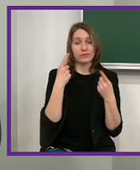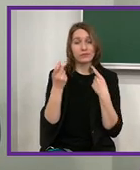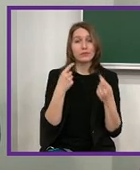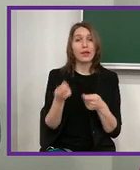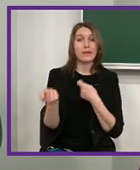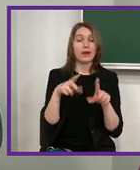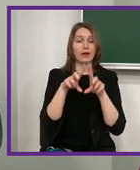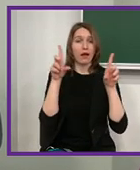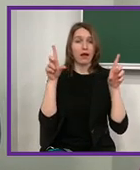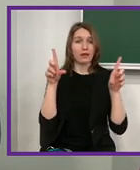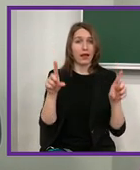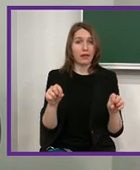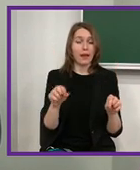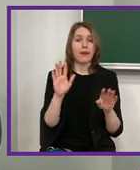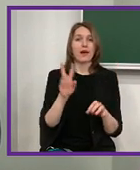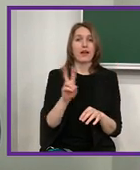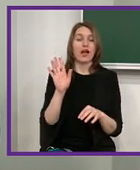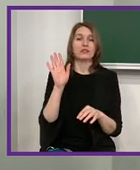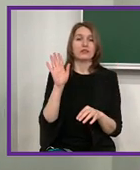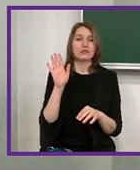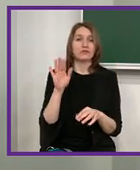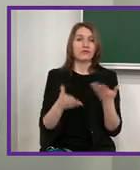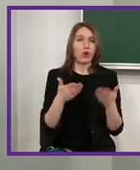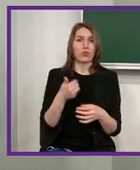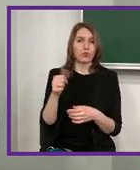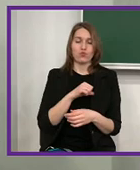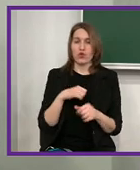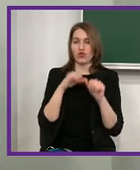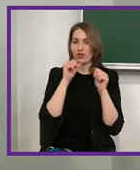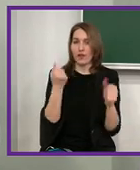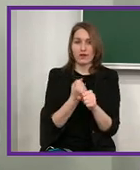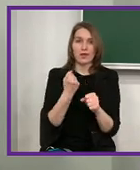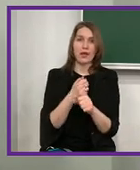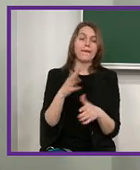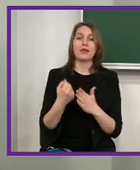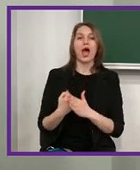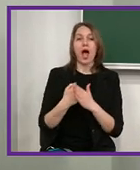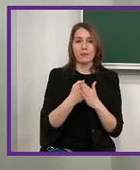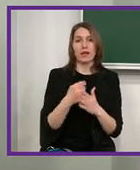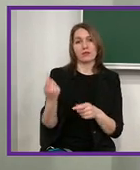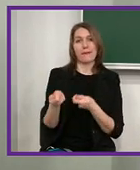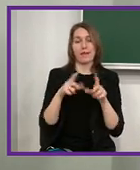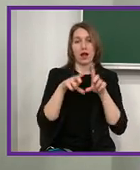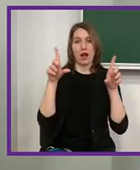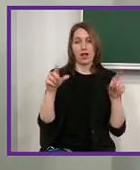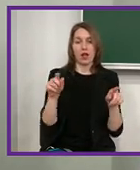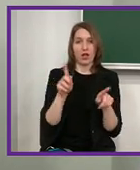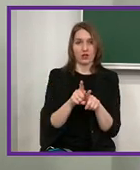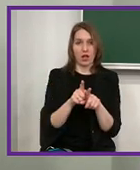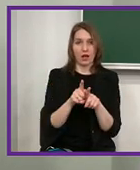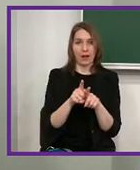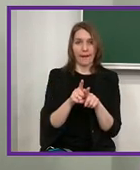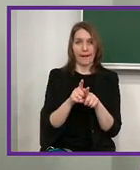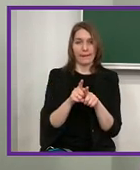do this on their own. You have to define clear accountabilities and responsibilities, especially in functions that directly interact with